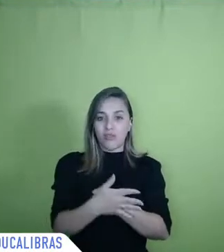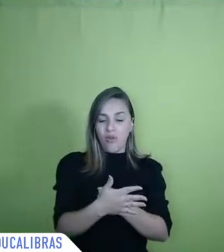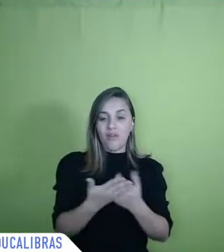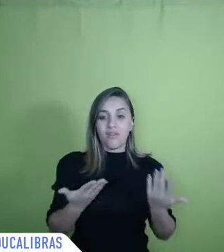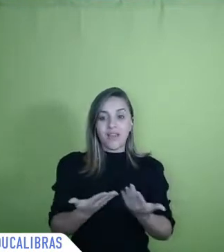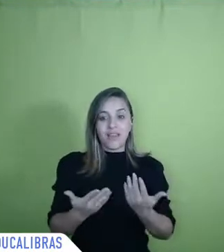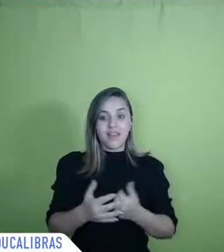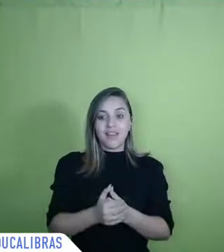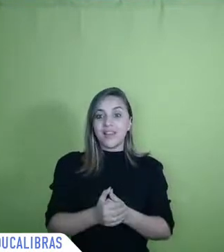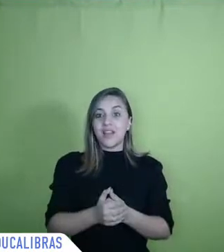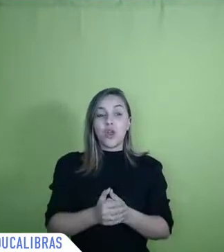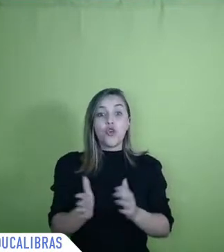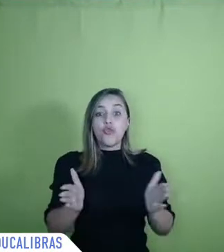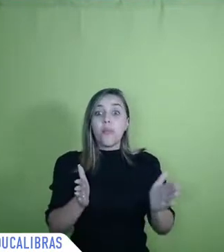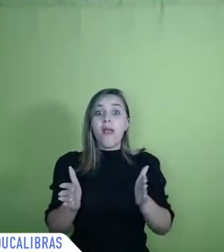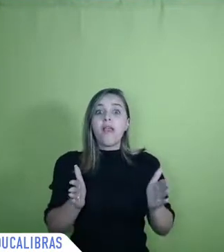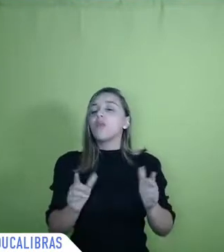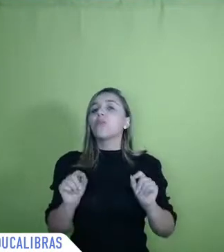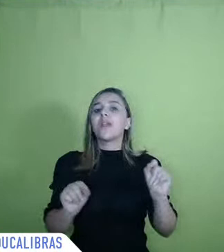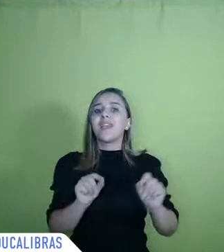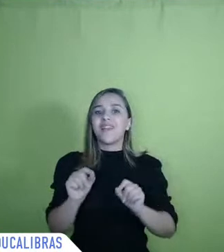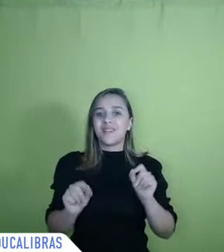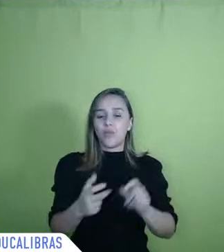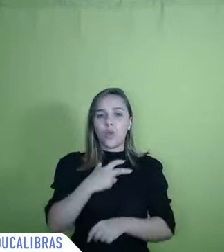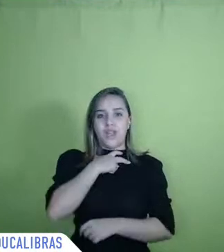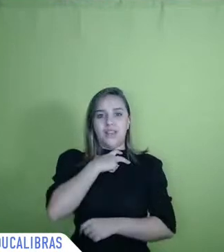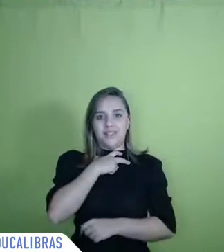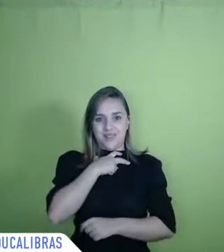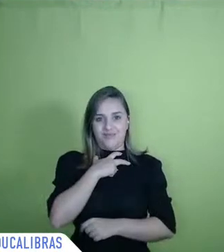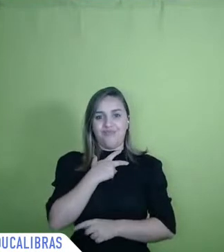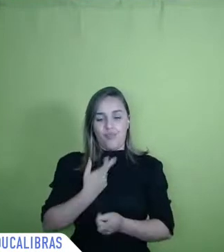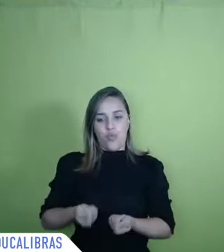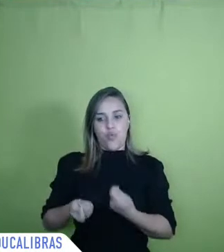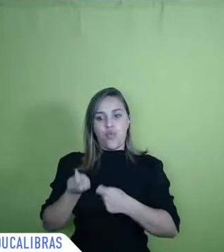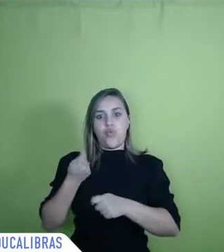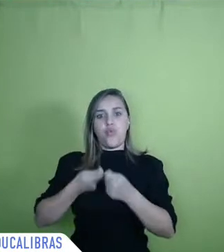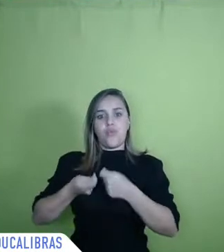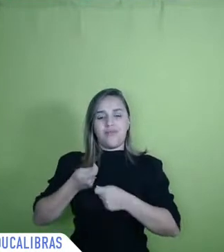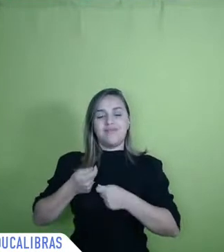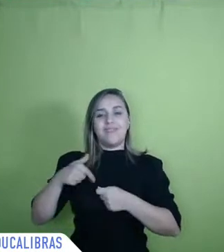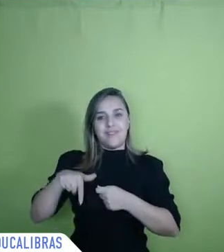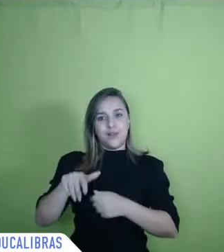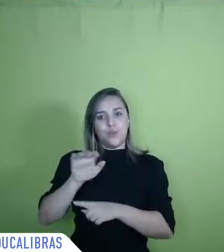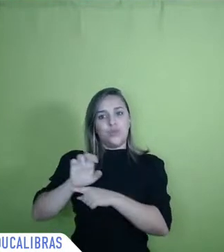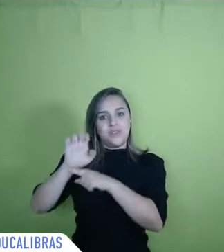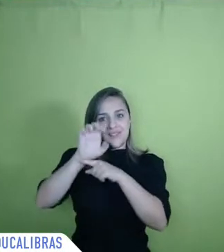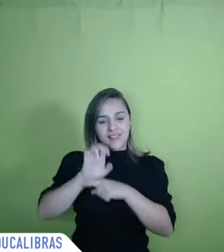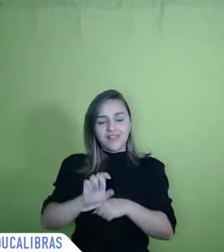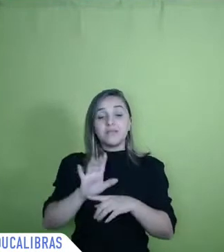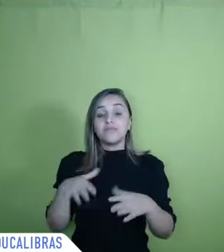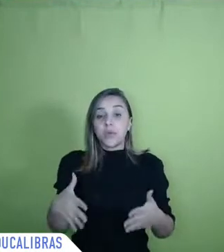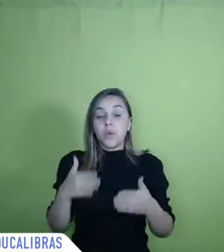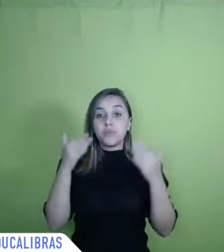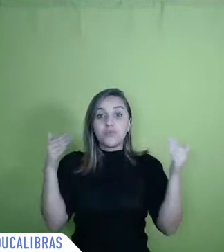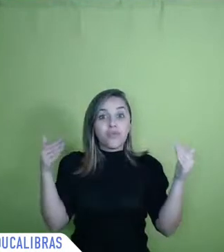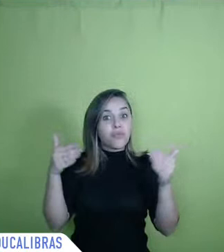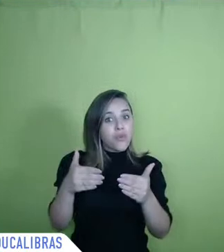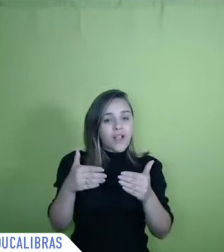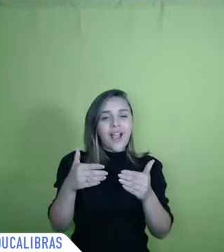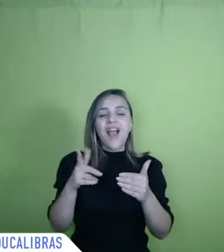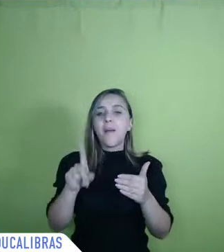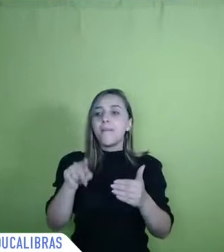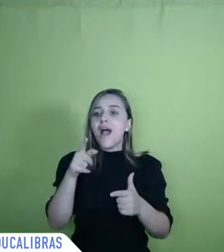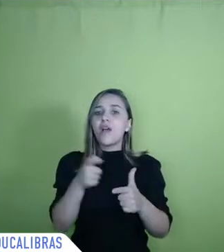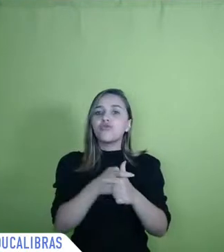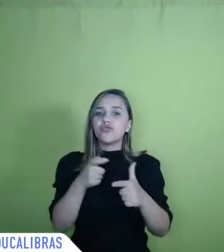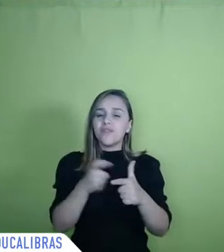education works, and all that during a huge crisis in